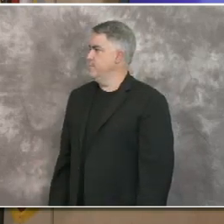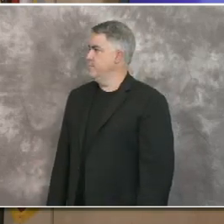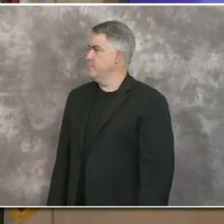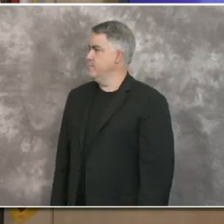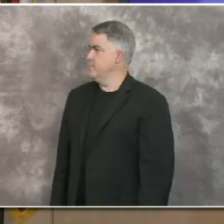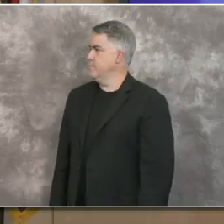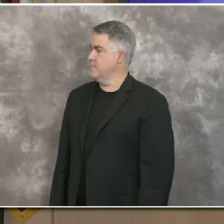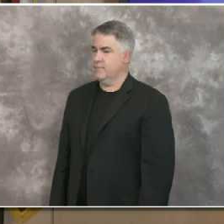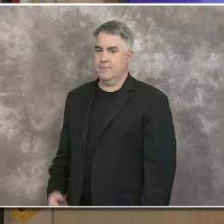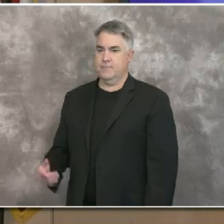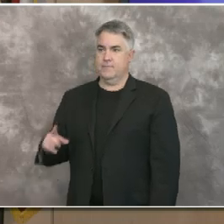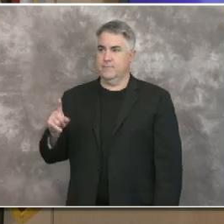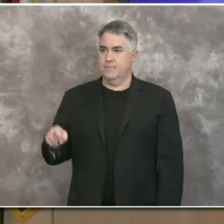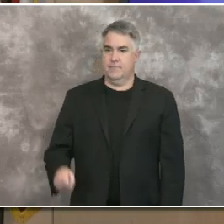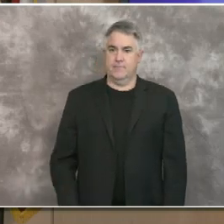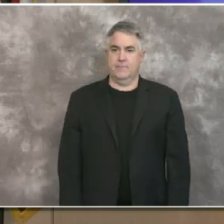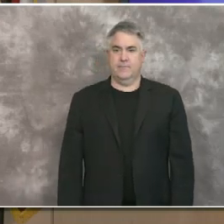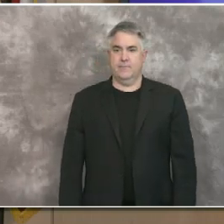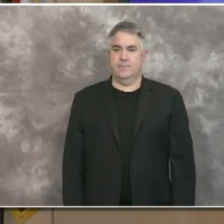Okay, next question.